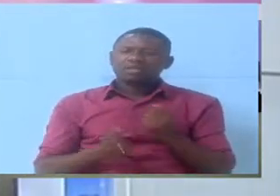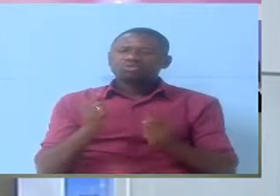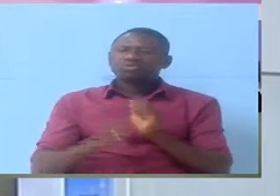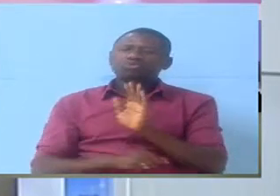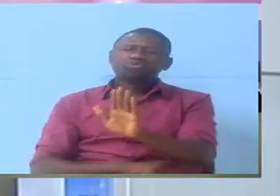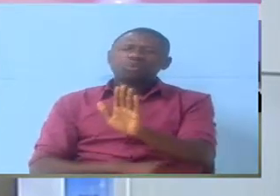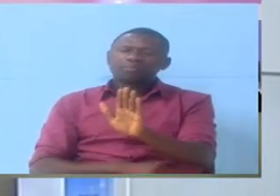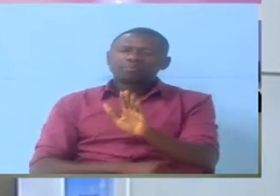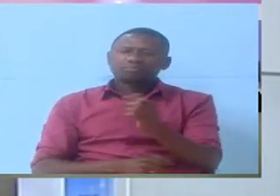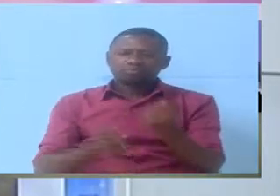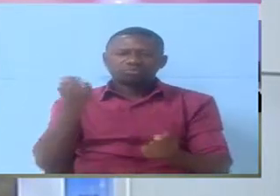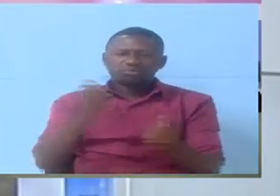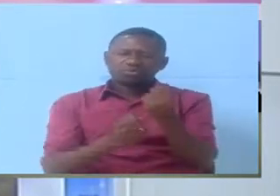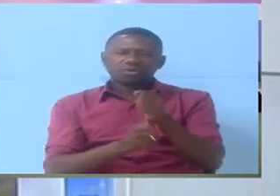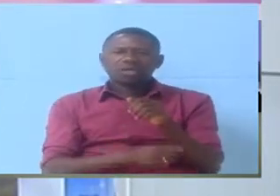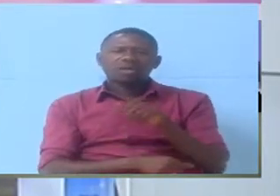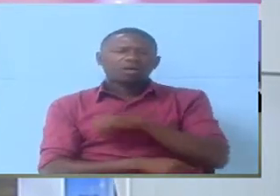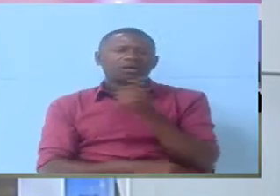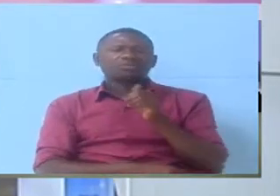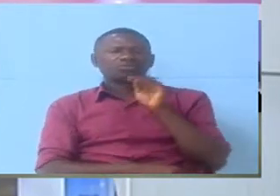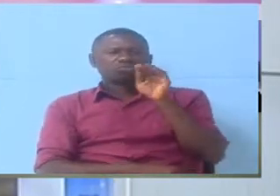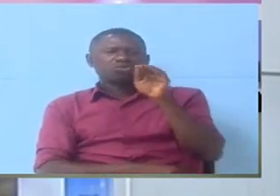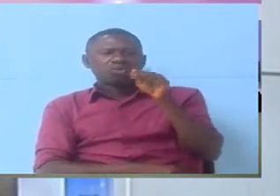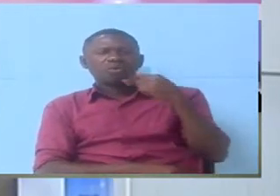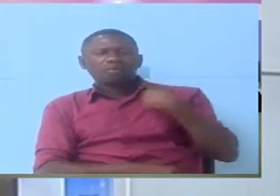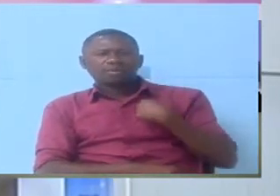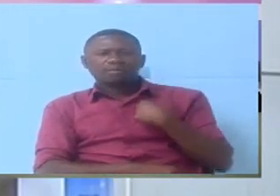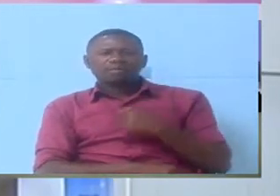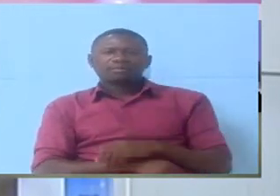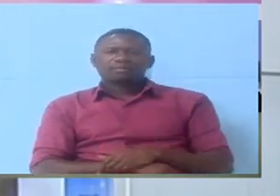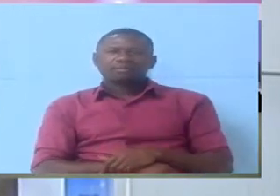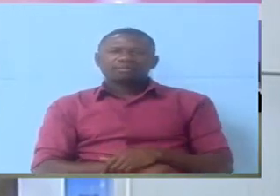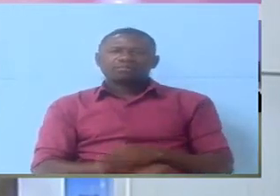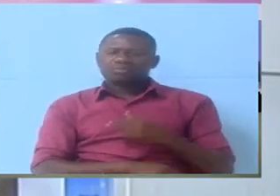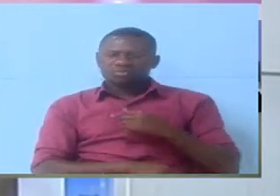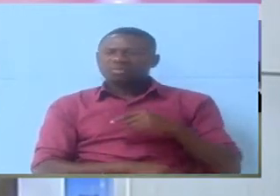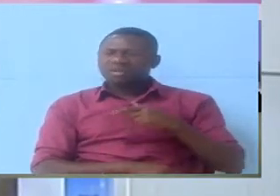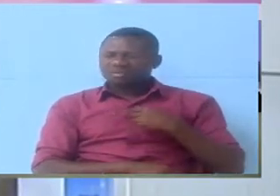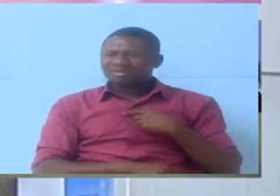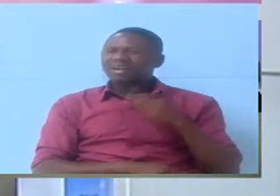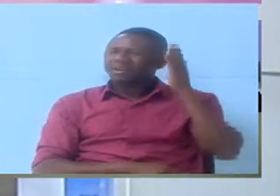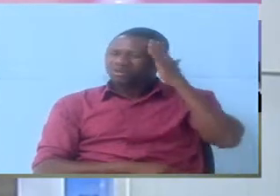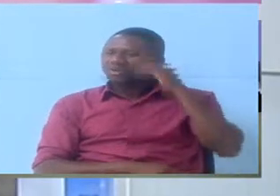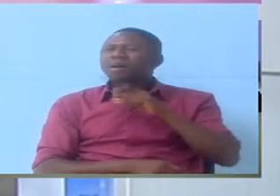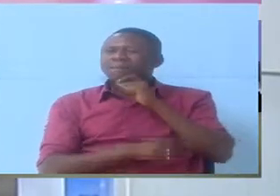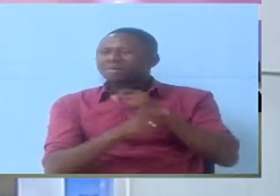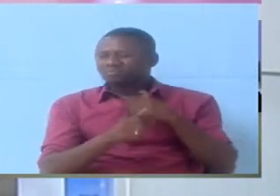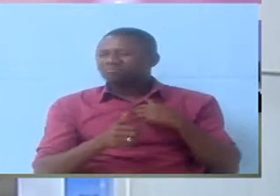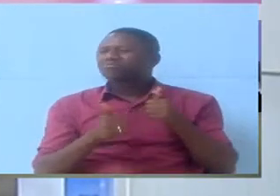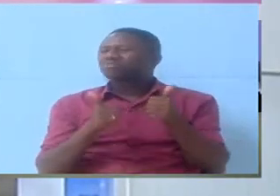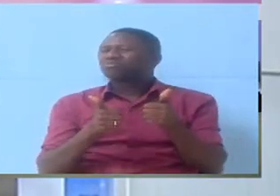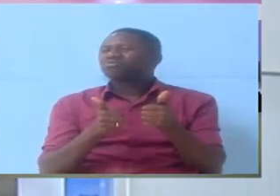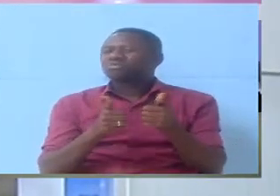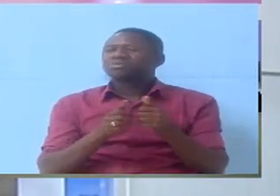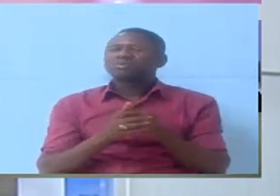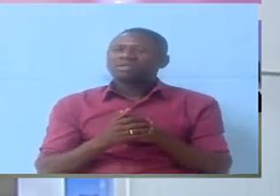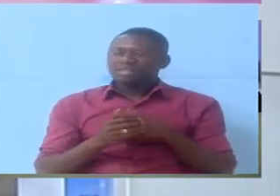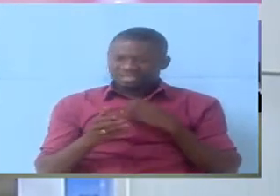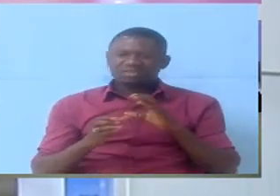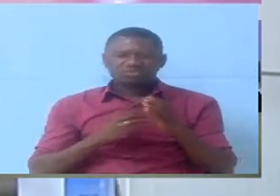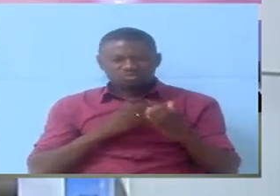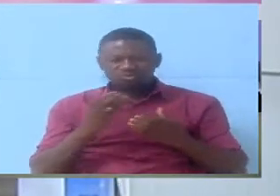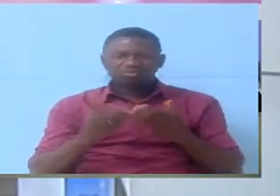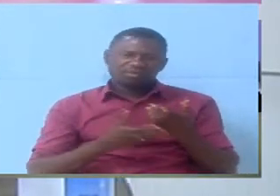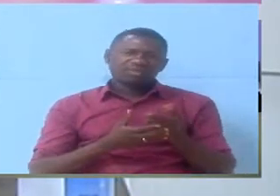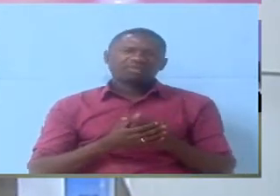called me. Ayun kumandi. Because I am more comfortable with 13 baji. Katu 13 baji natelela kulu sono yata nyofe.